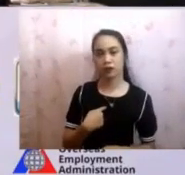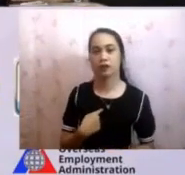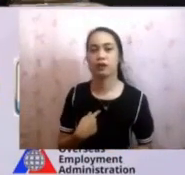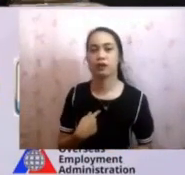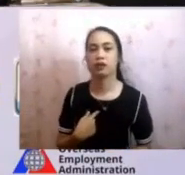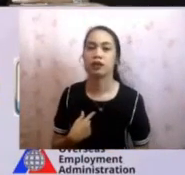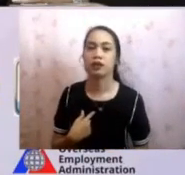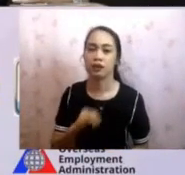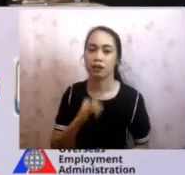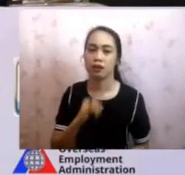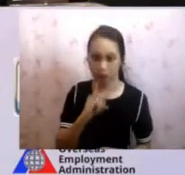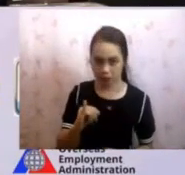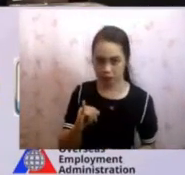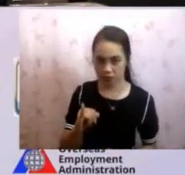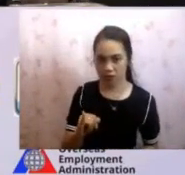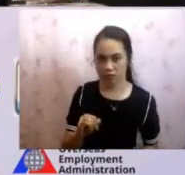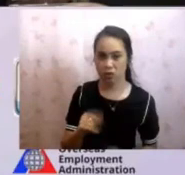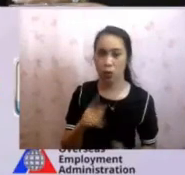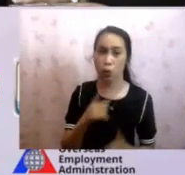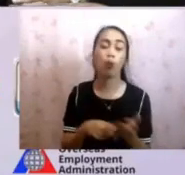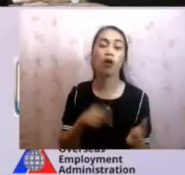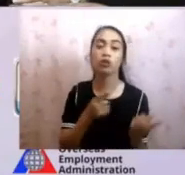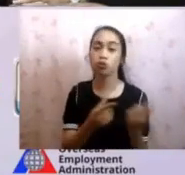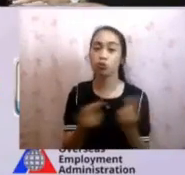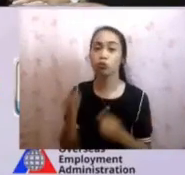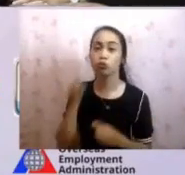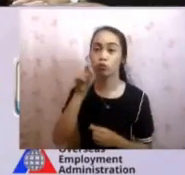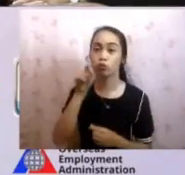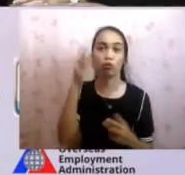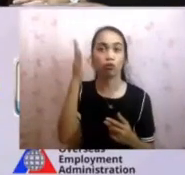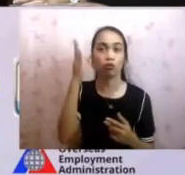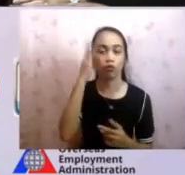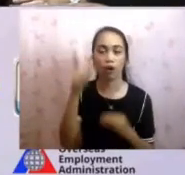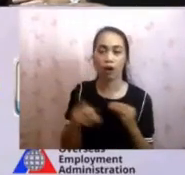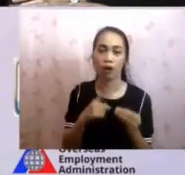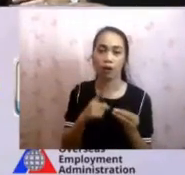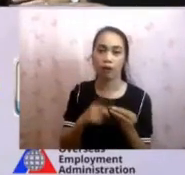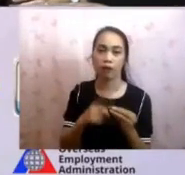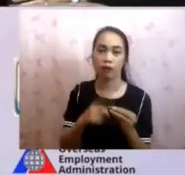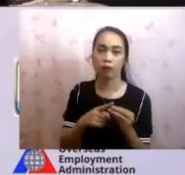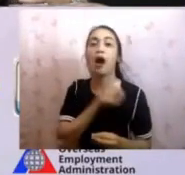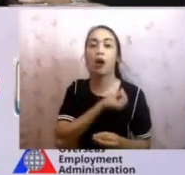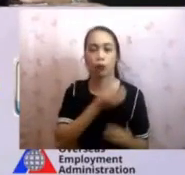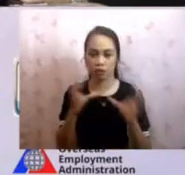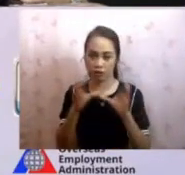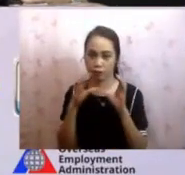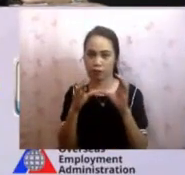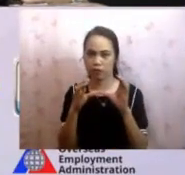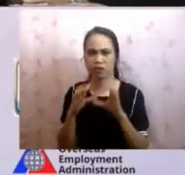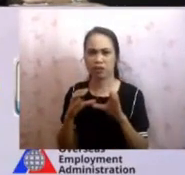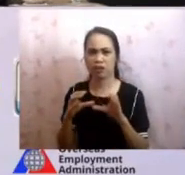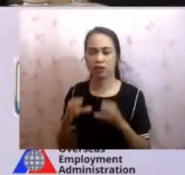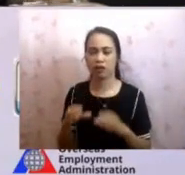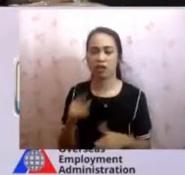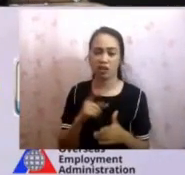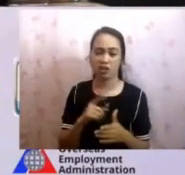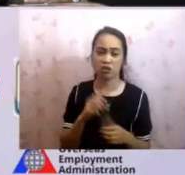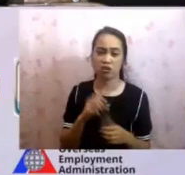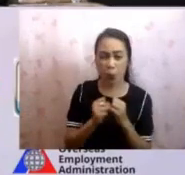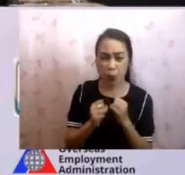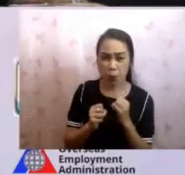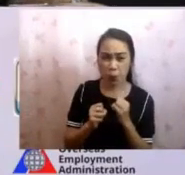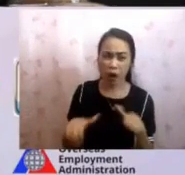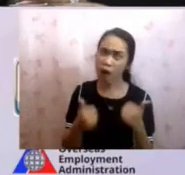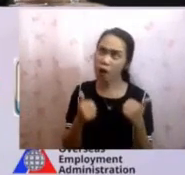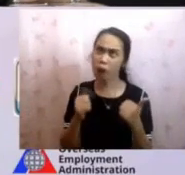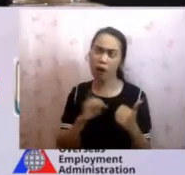ni start of describe yourself. Ang iyang gi-start is, what do you know about our company? So how am I supposed to